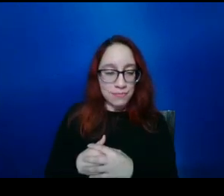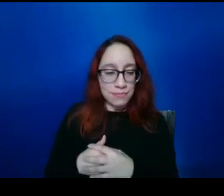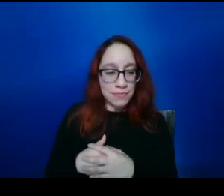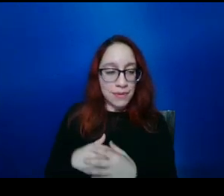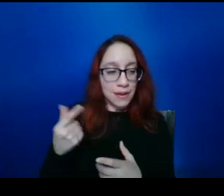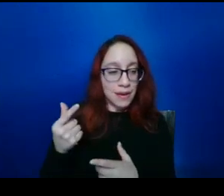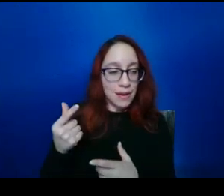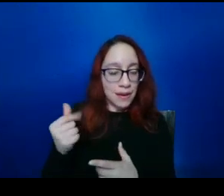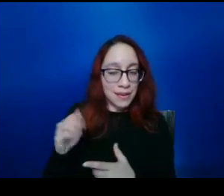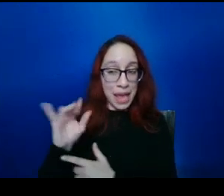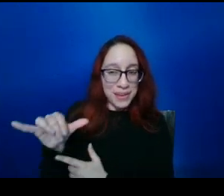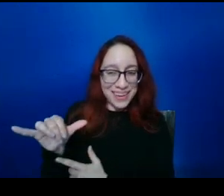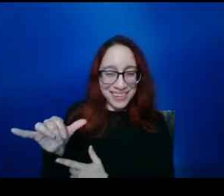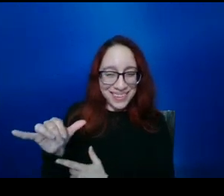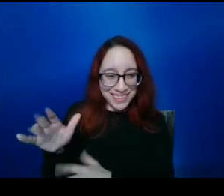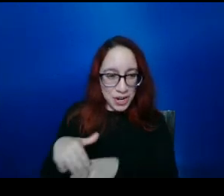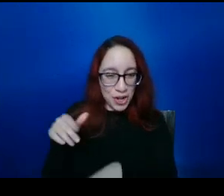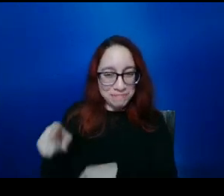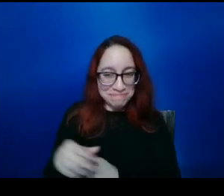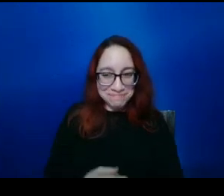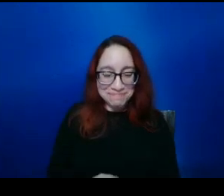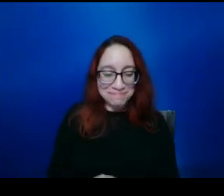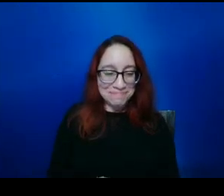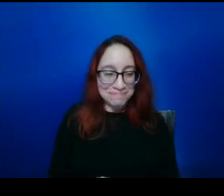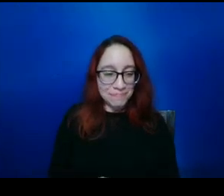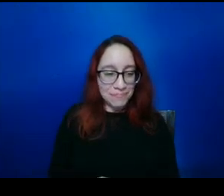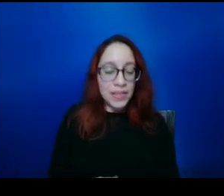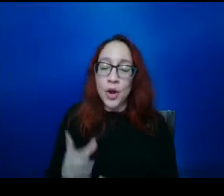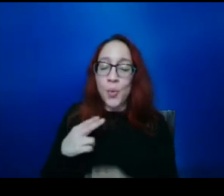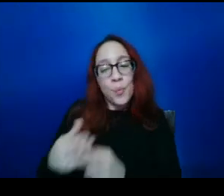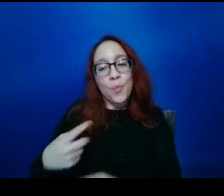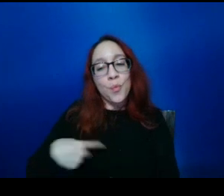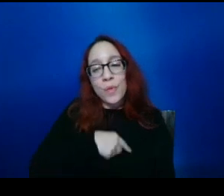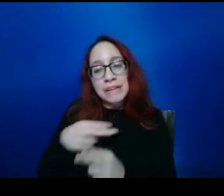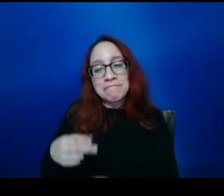Gabby. All right. We call her Gabby.